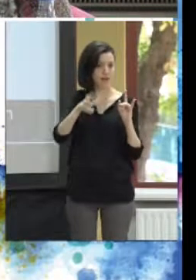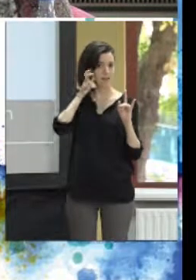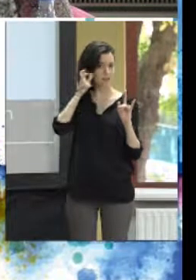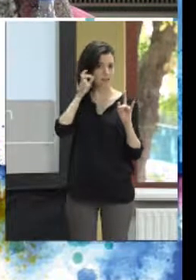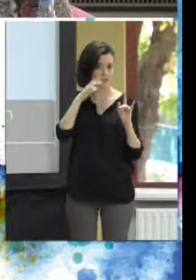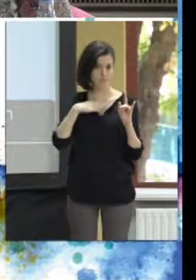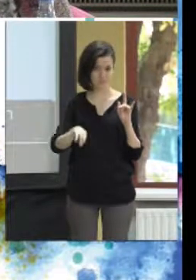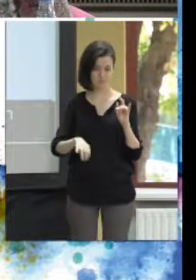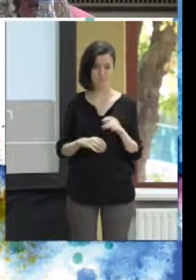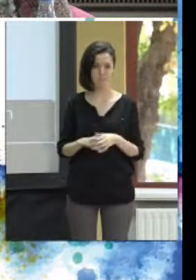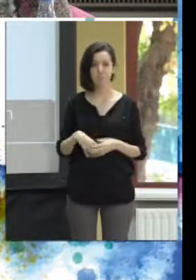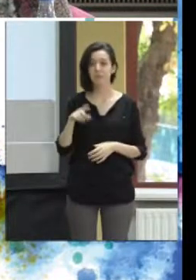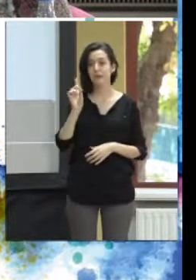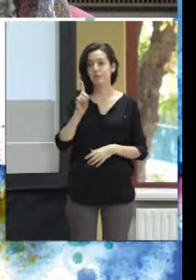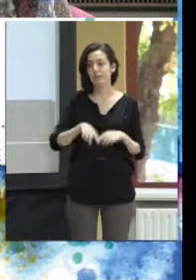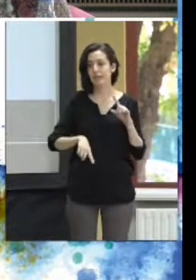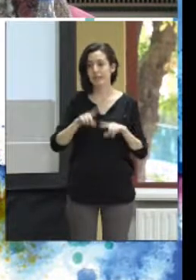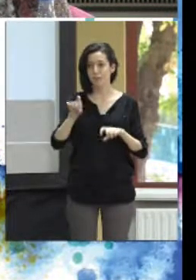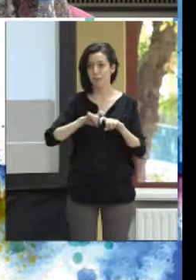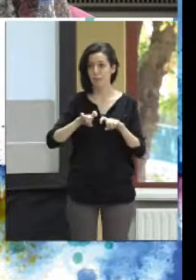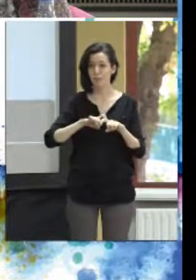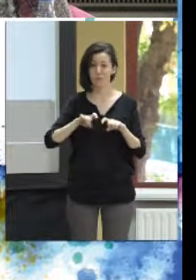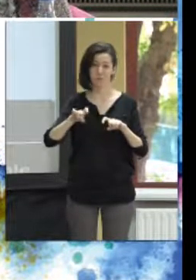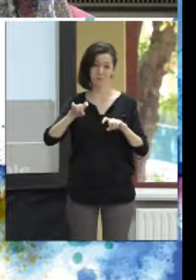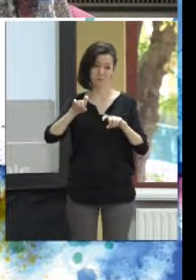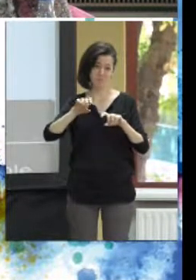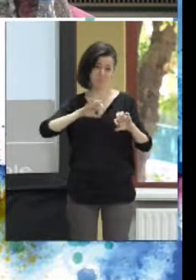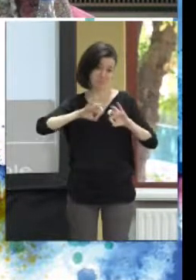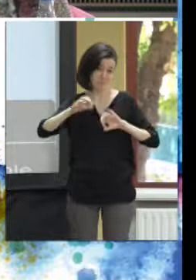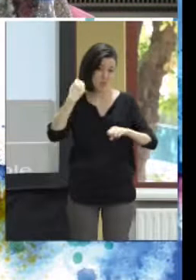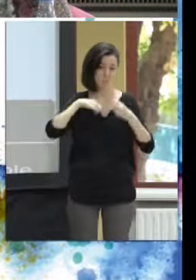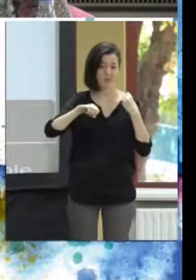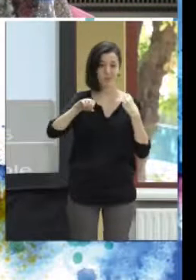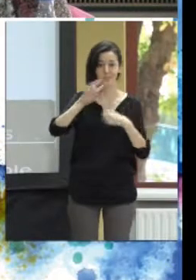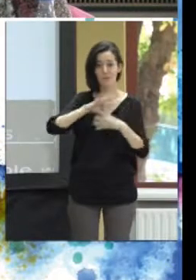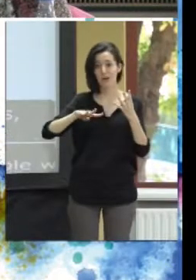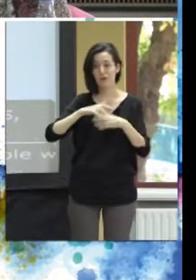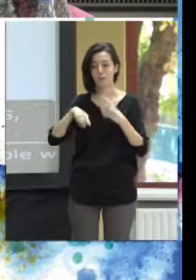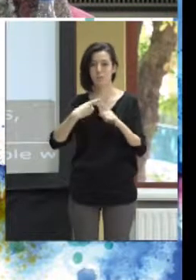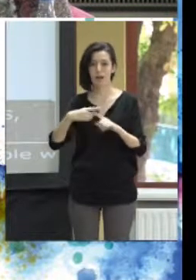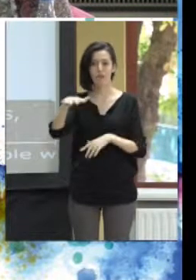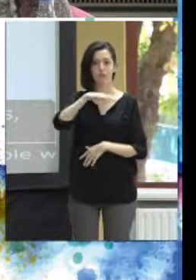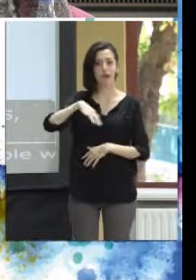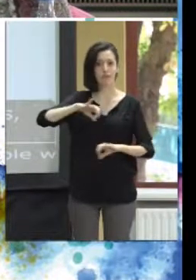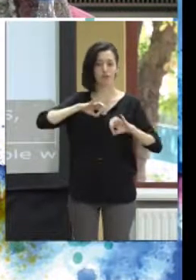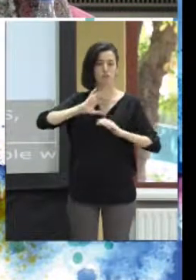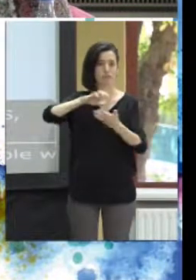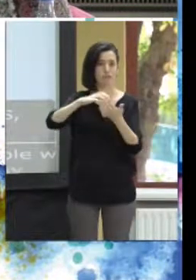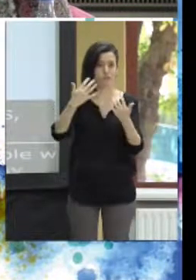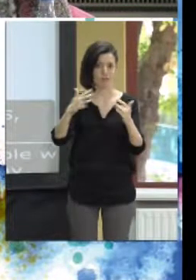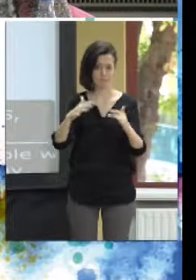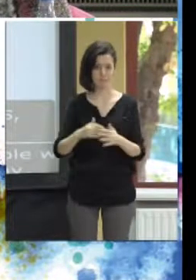loops for people with implants. They explain the kind of play, the timetable, and where the theater is